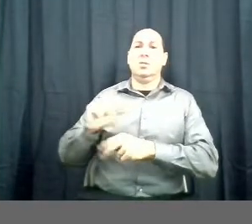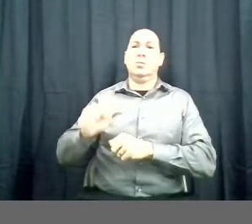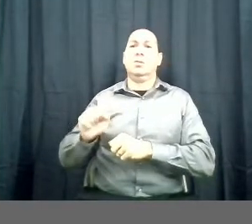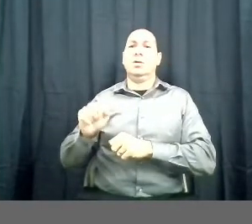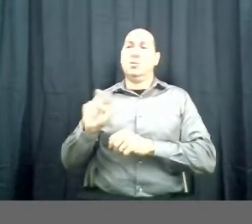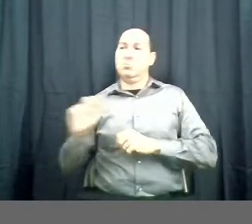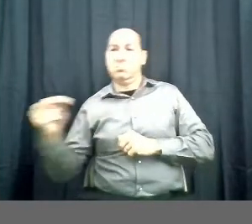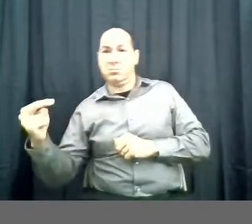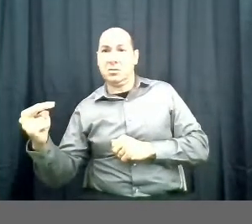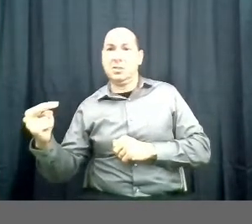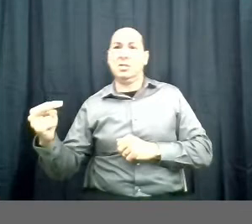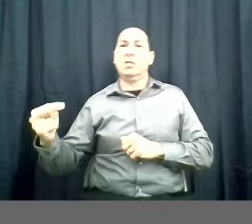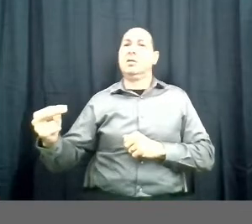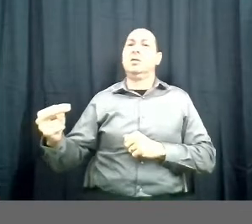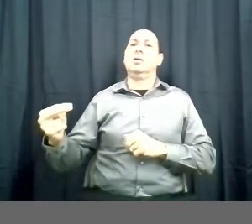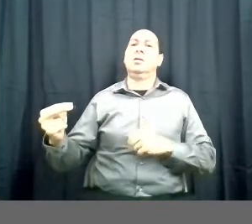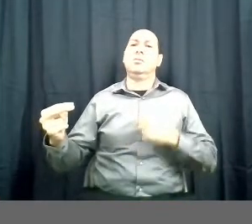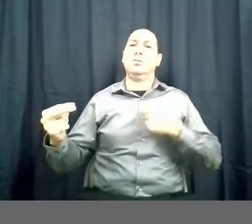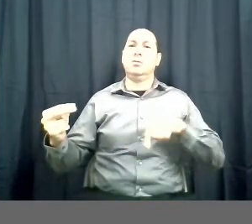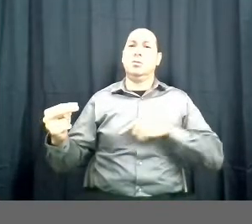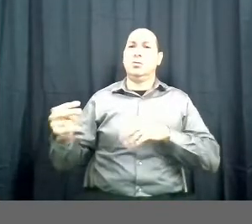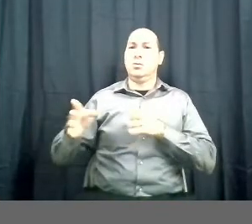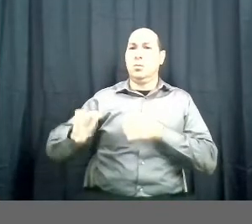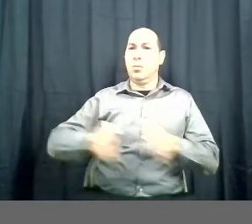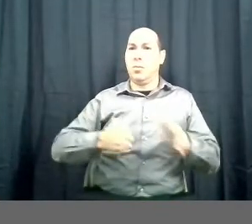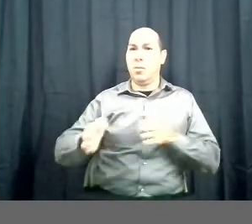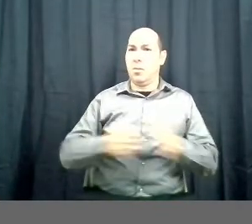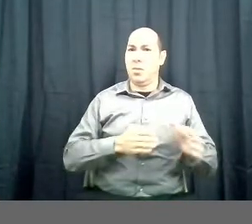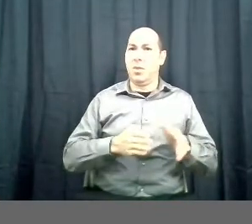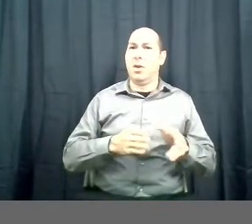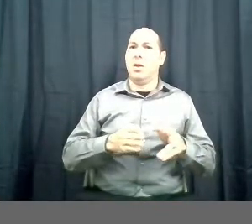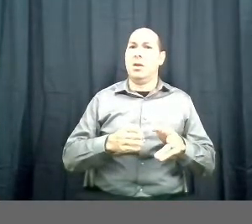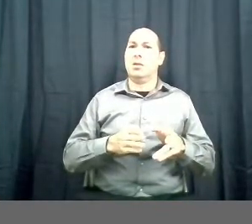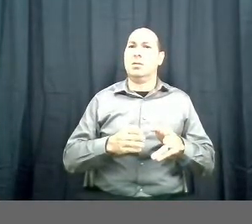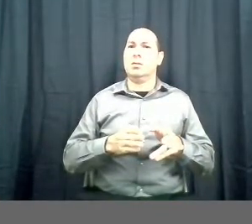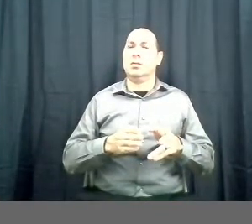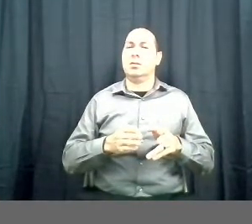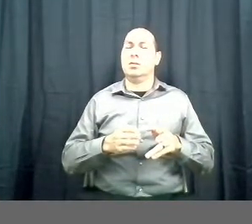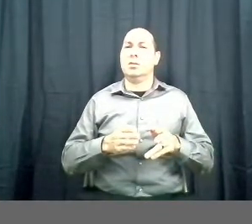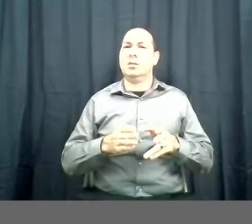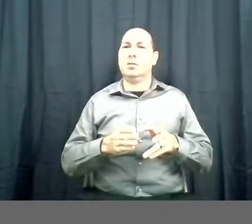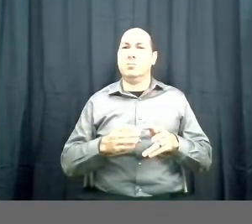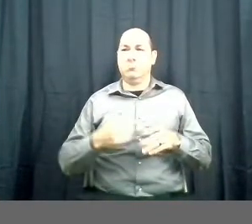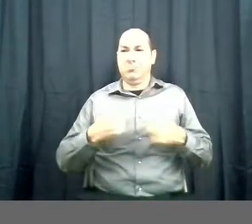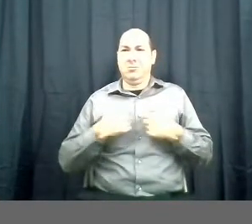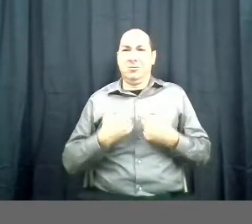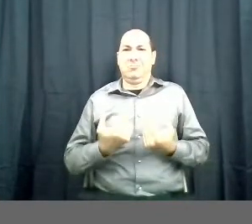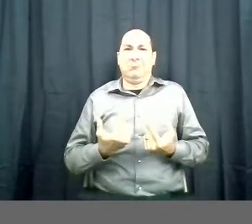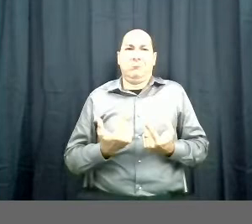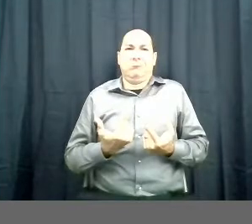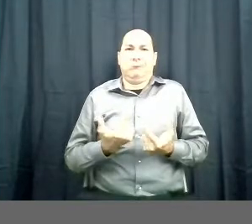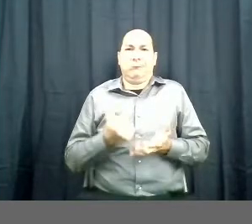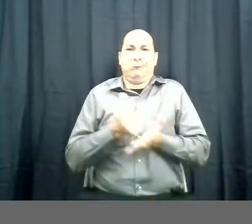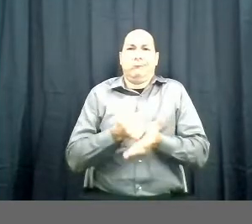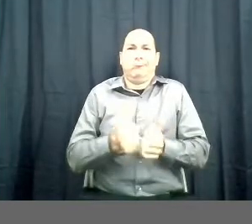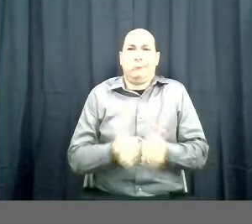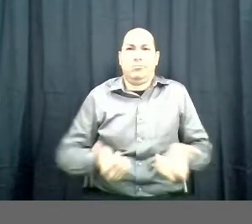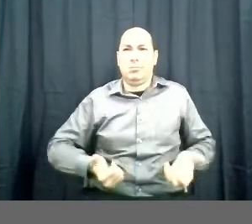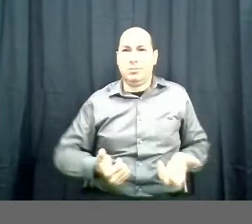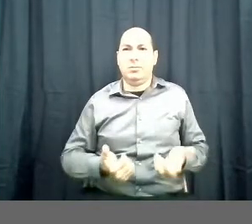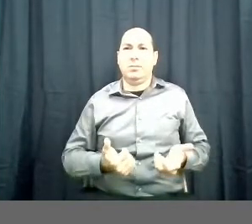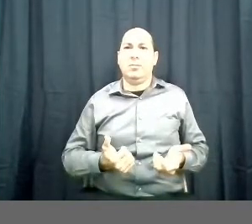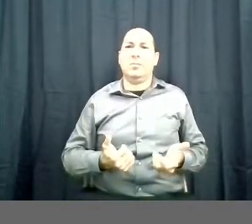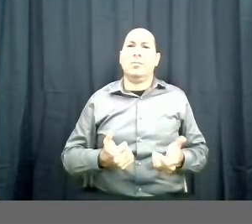written, we just file the plan of adjustment. So what's my ability? I think shape the opinion of what's in good faith. I'll let others speak,